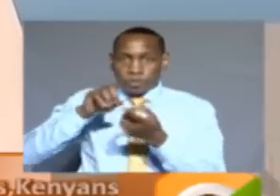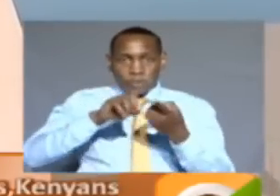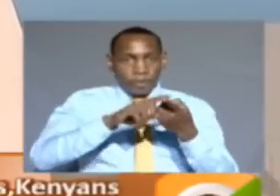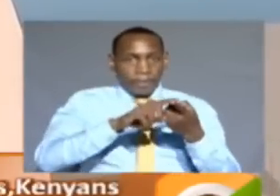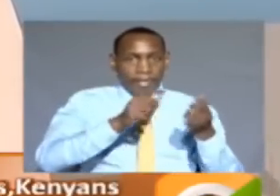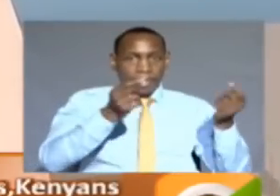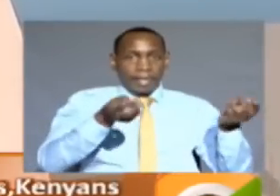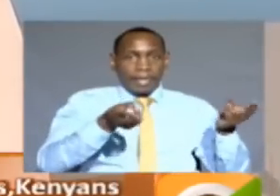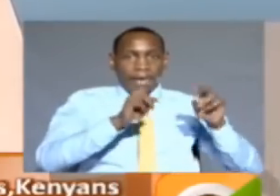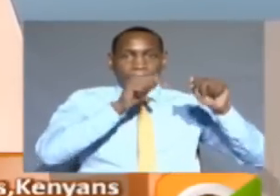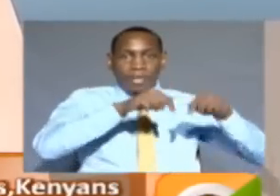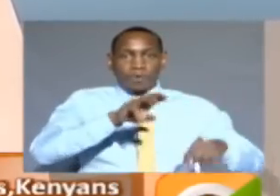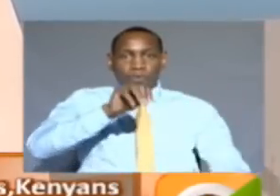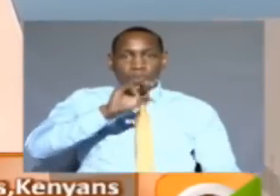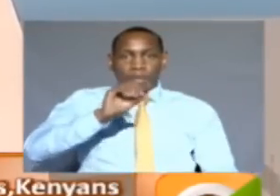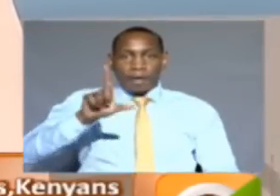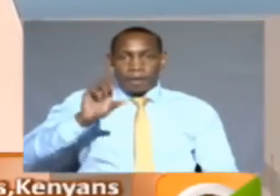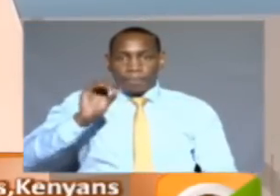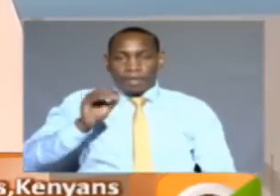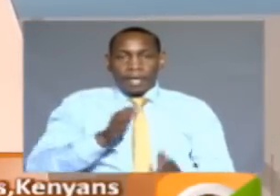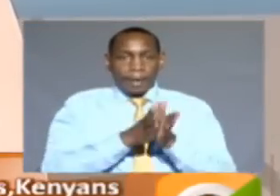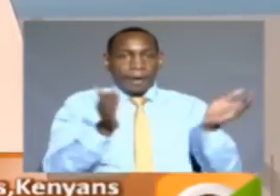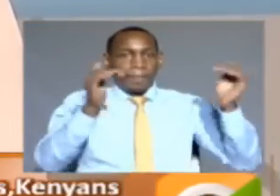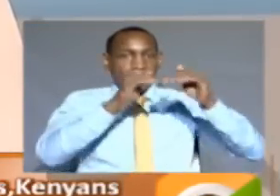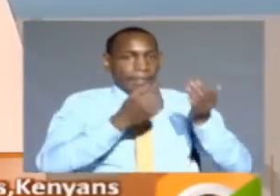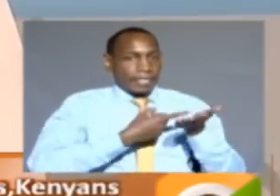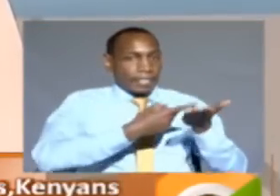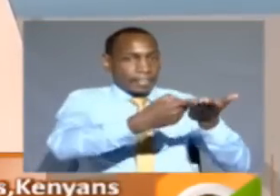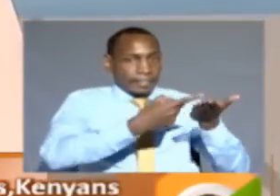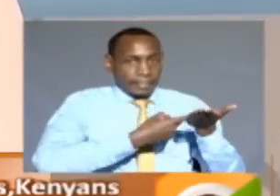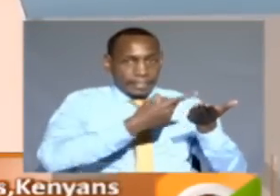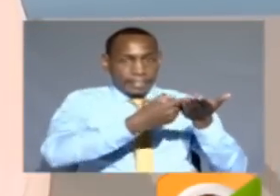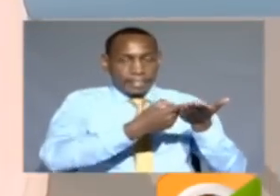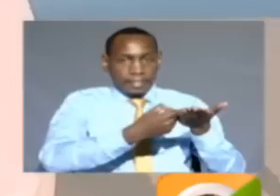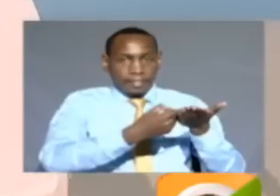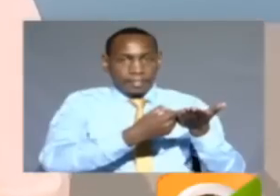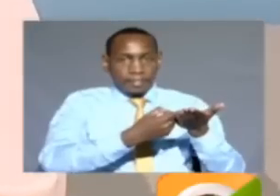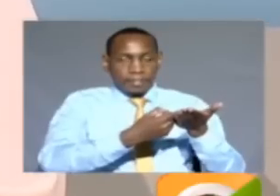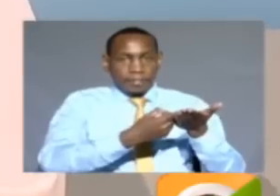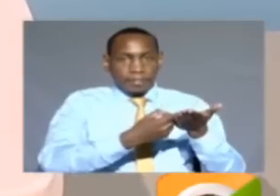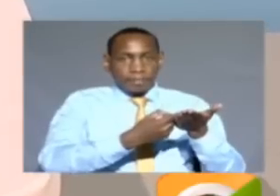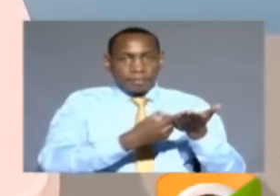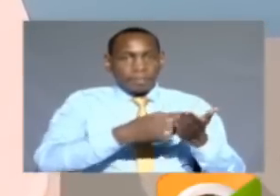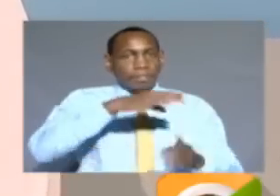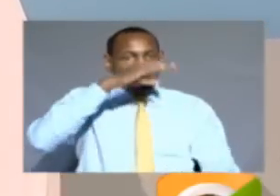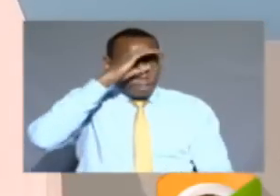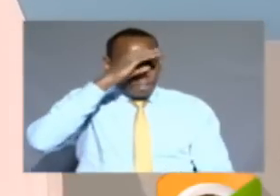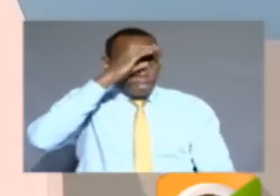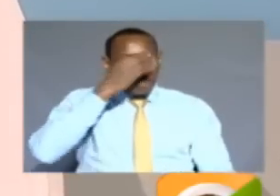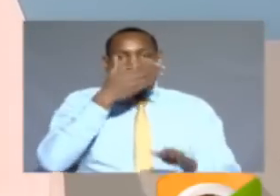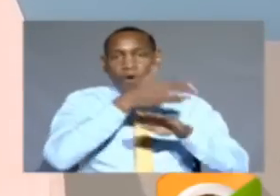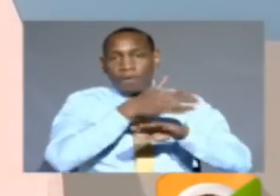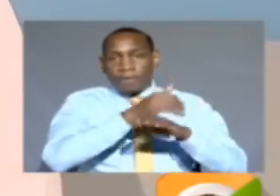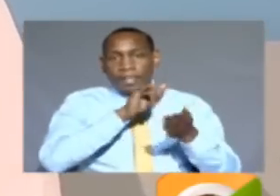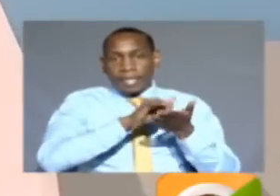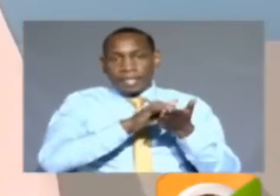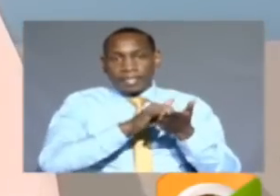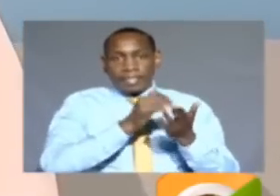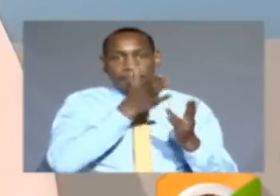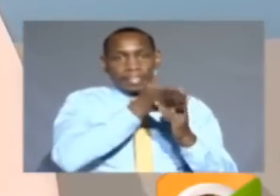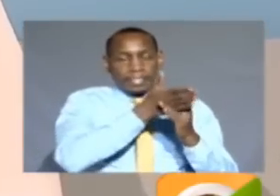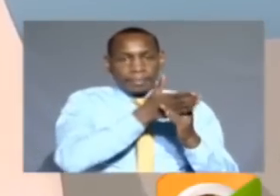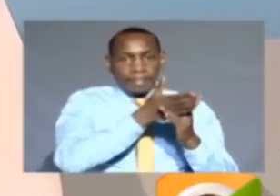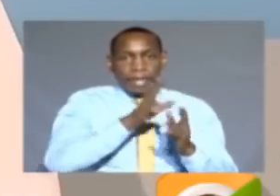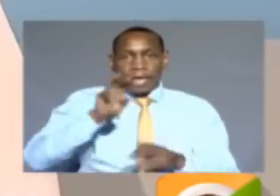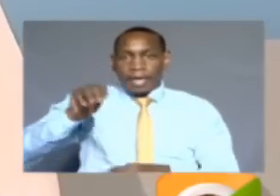today in Molo, where a public baraza to discuss increased sale of and consumption of illicit brew was disrupted by the Member